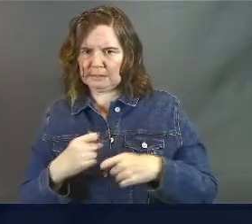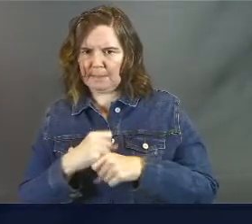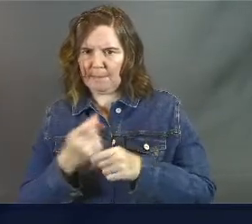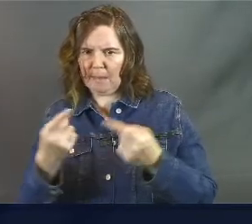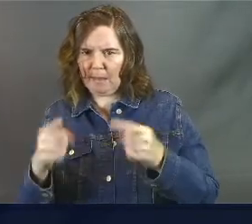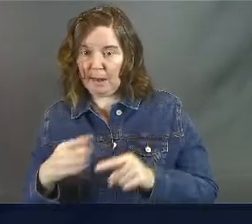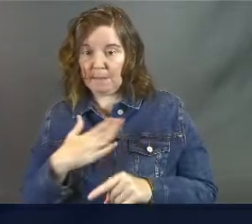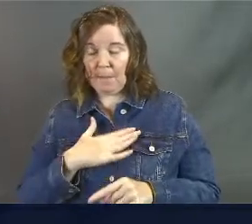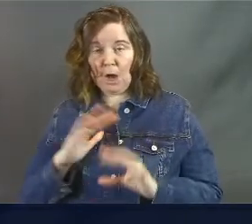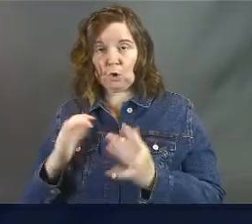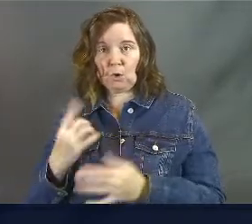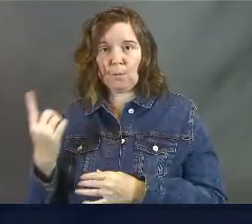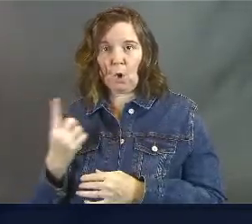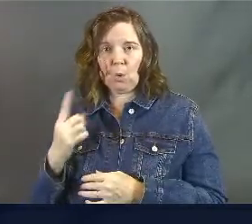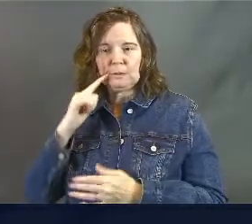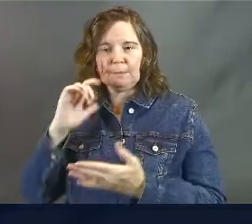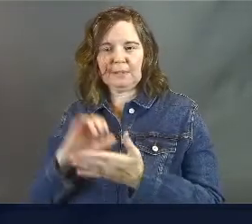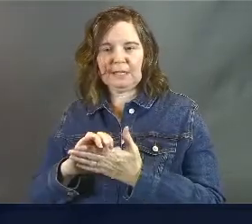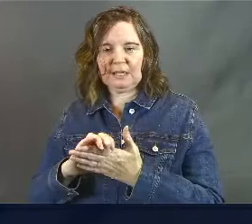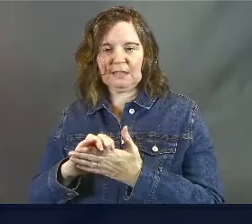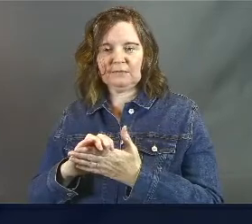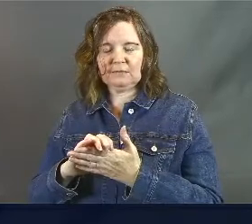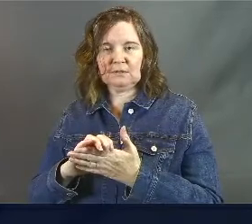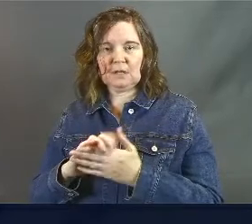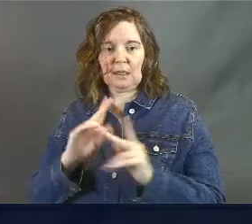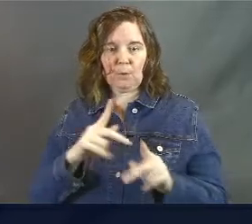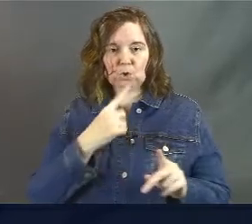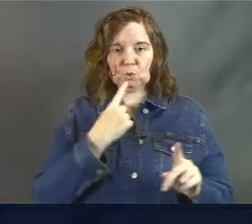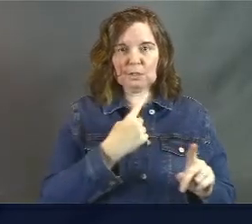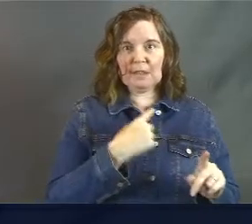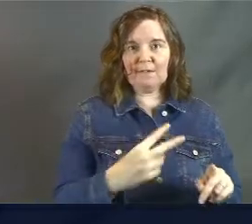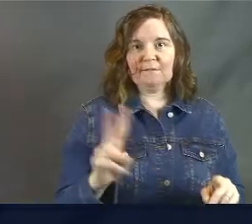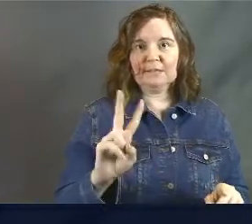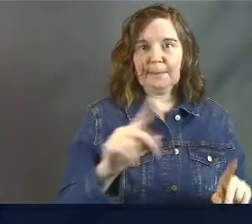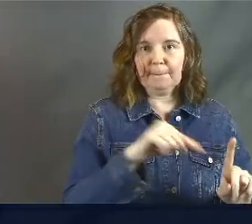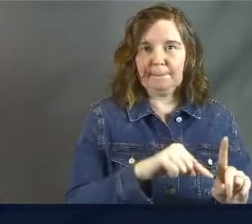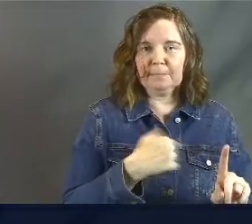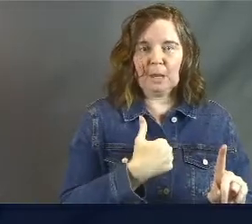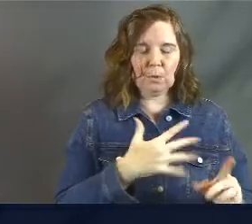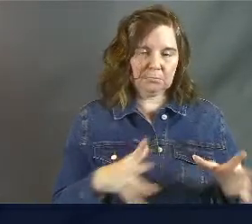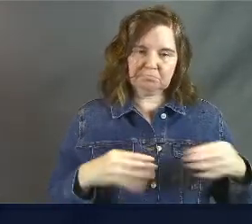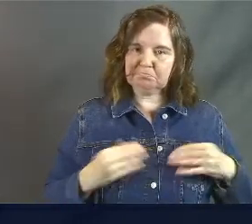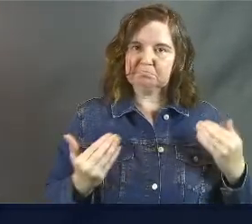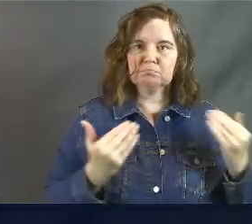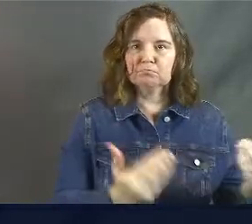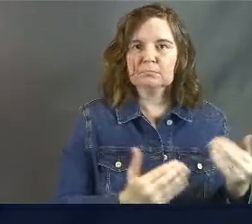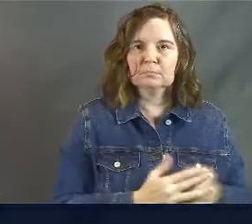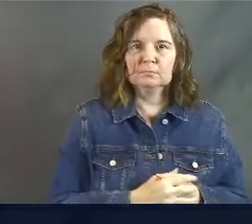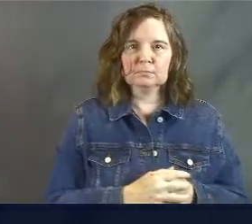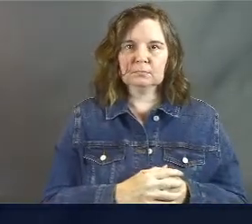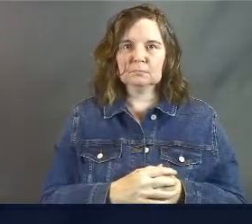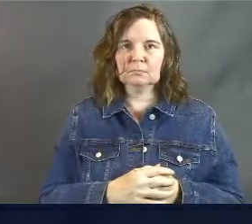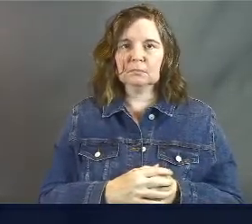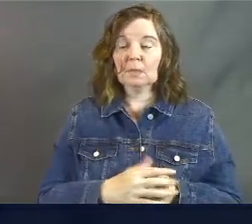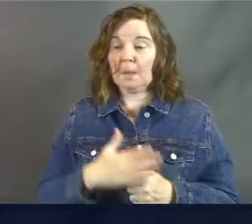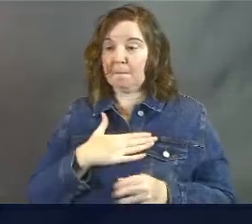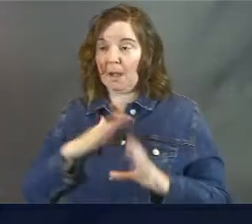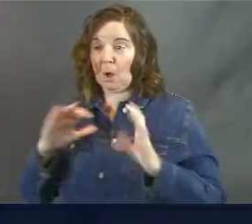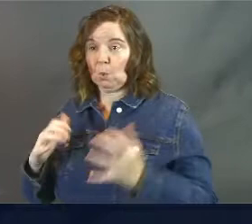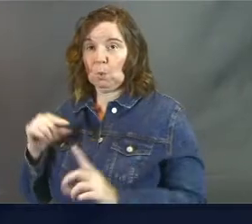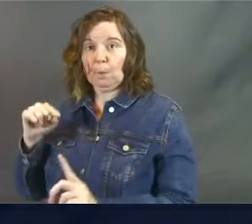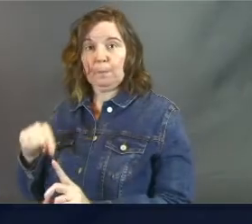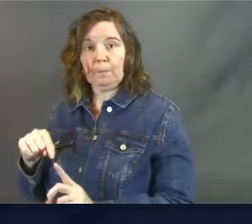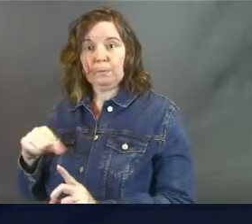made, my group always believes the accused, and we all just get on board. My